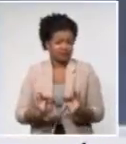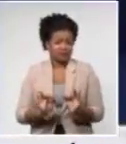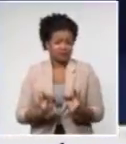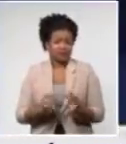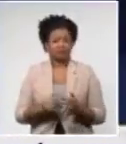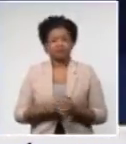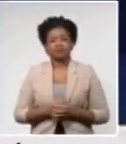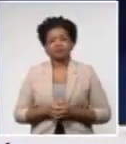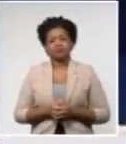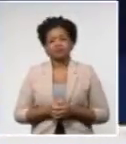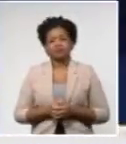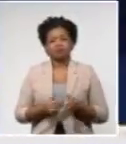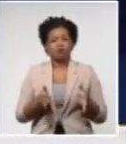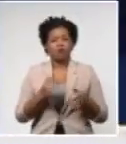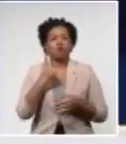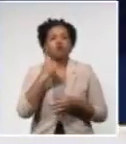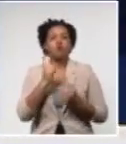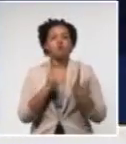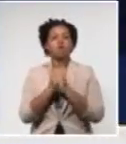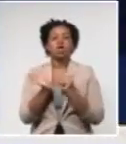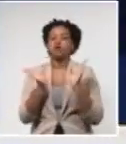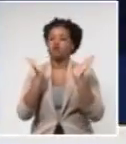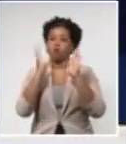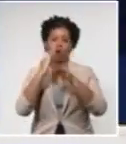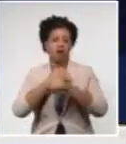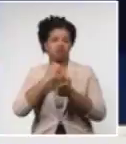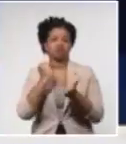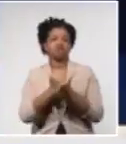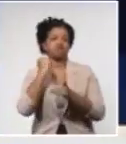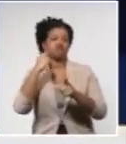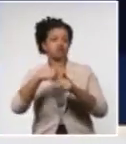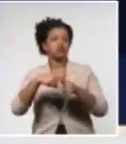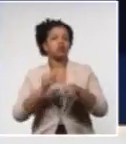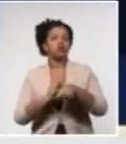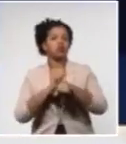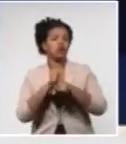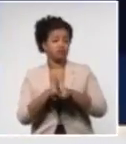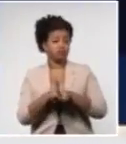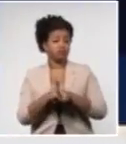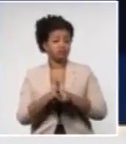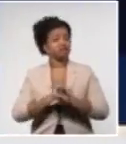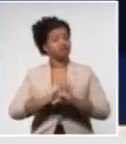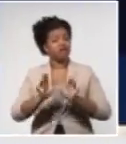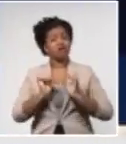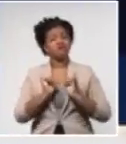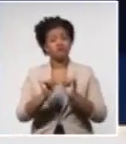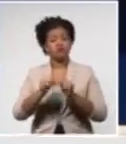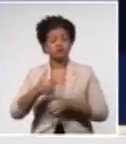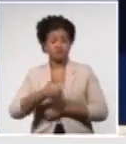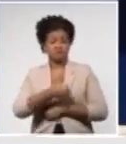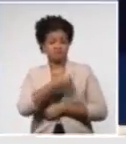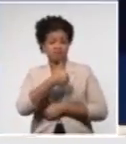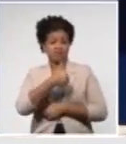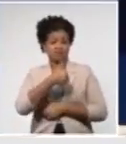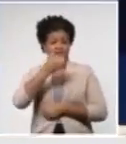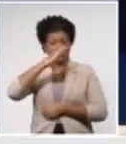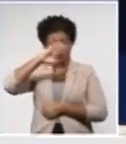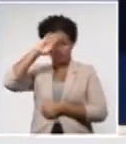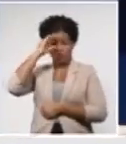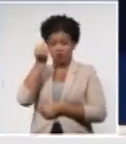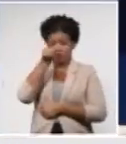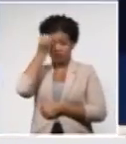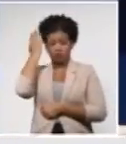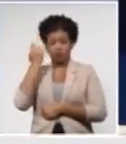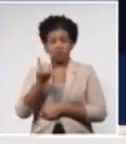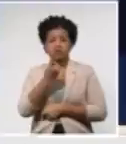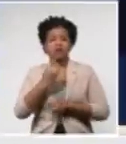more details, it's been over 1 month since they last reported positive